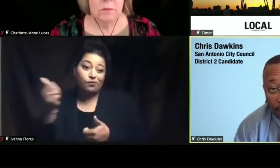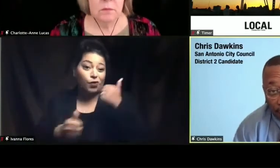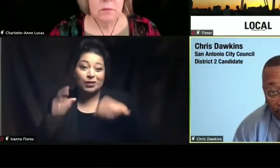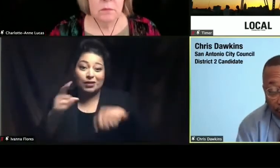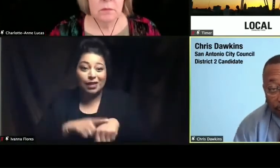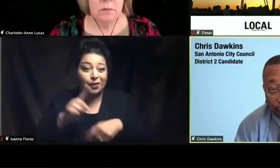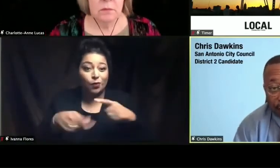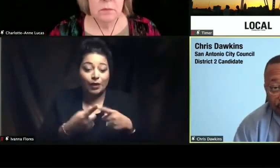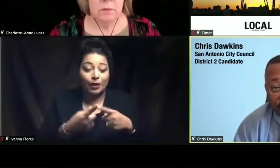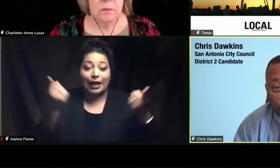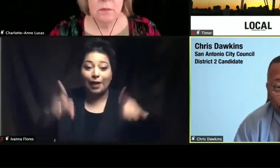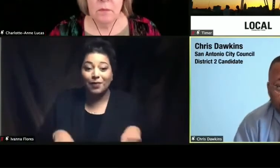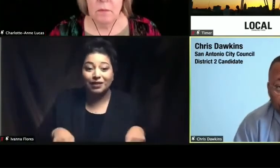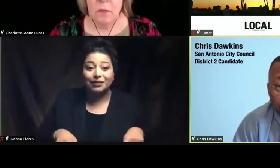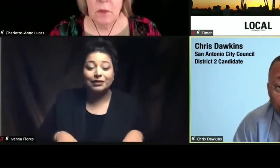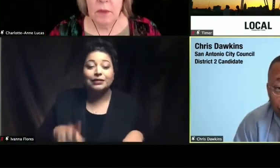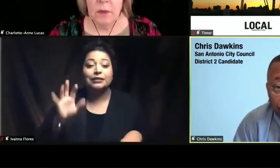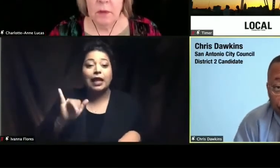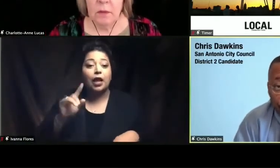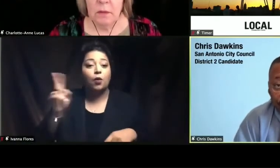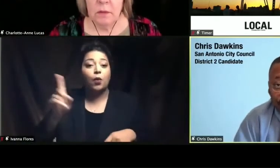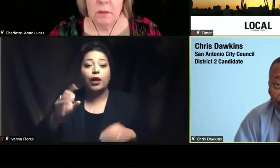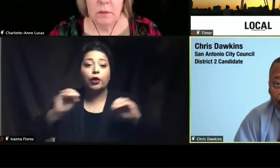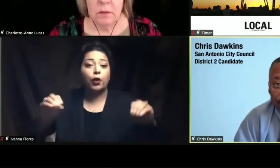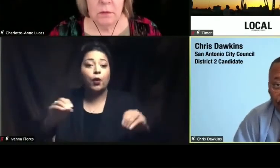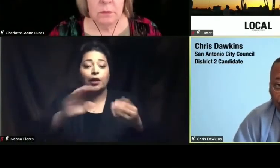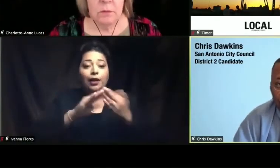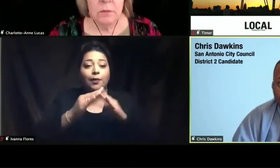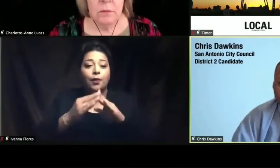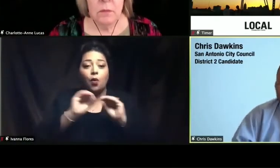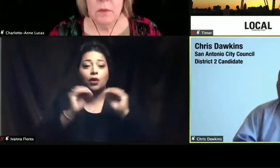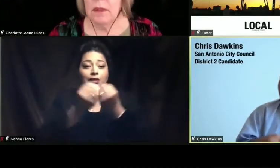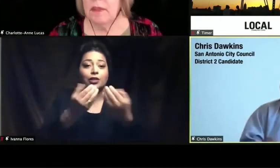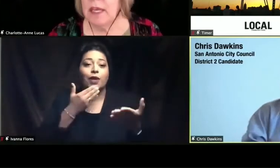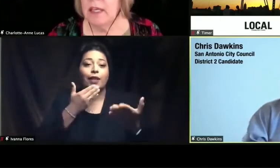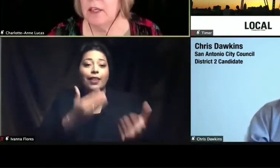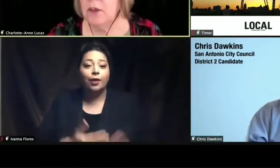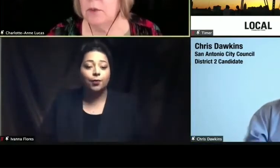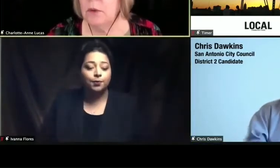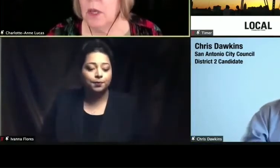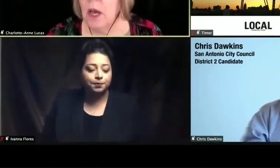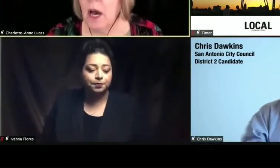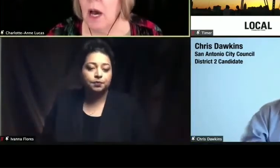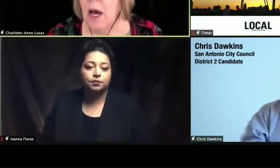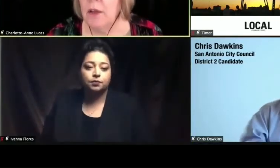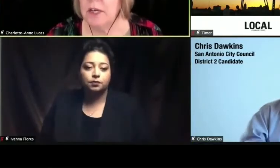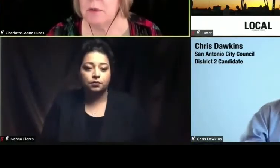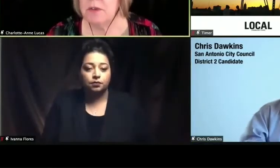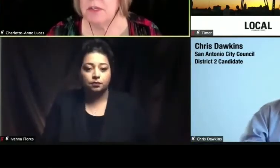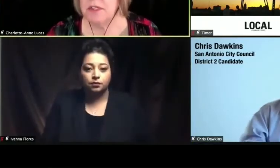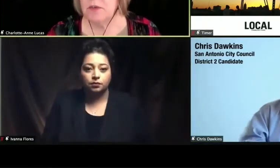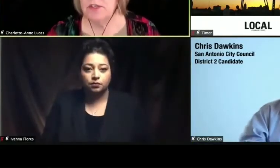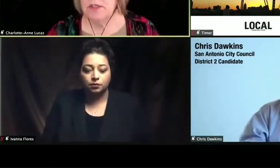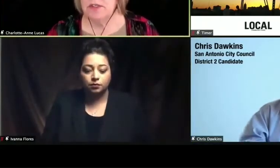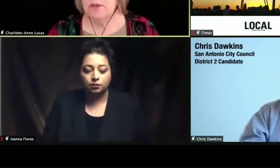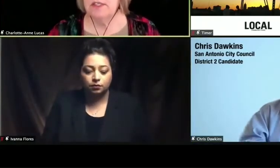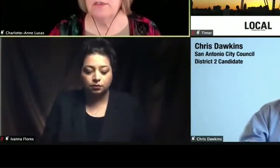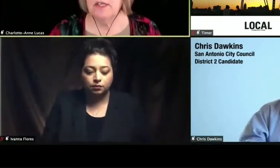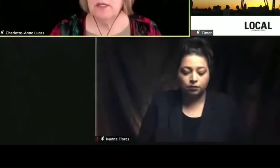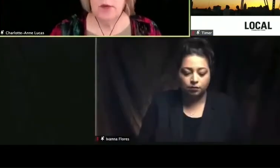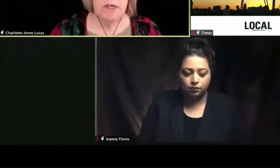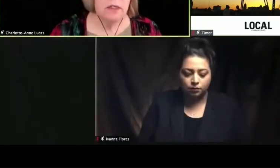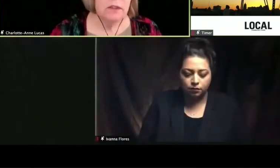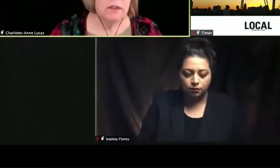crime occurs is where there is no neighborhood organization. Thank you. Thank you. The next person on this question is